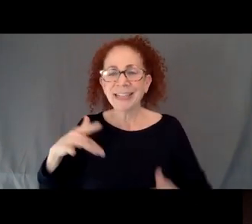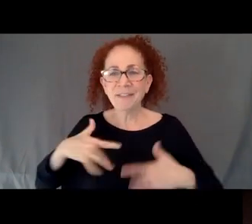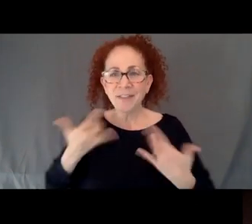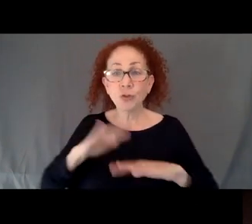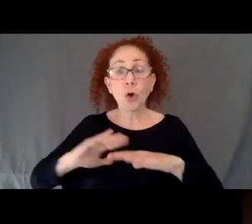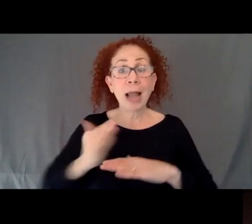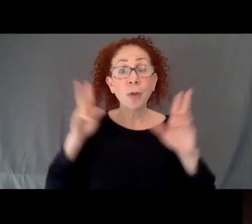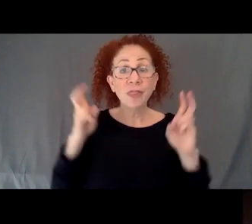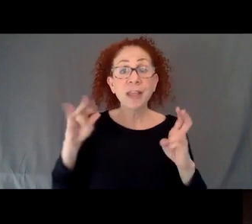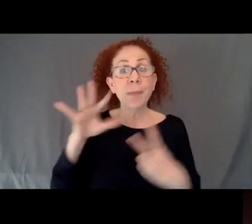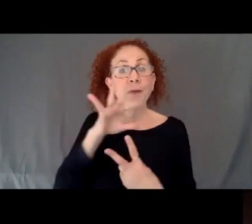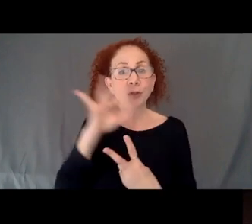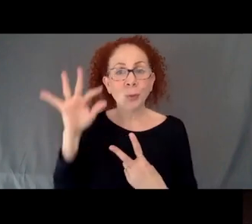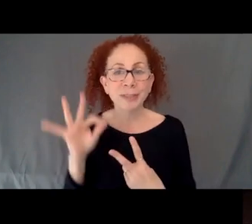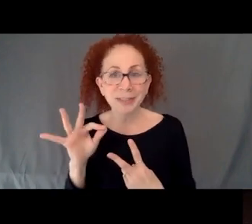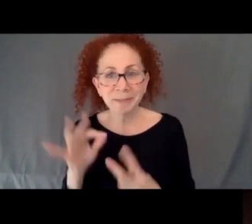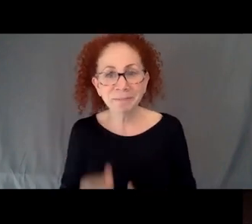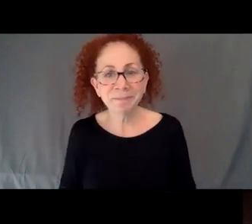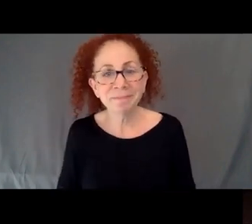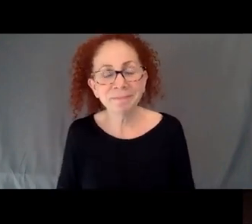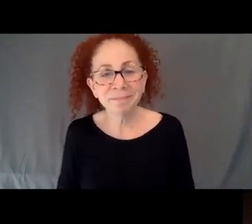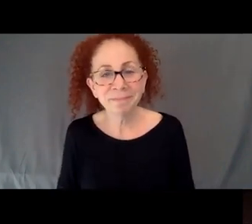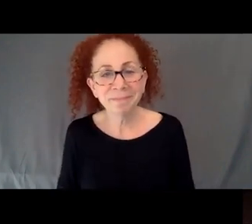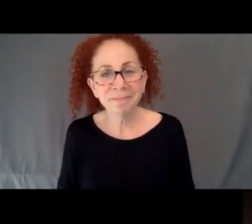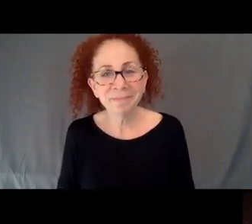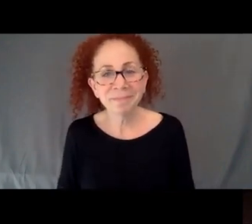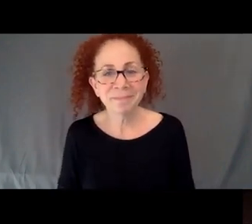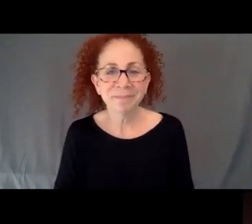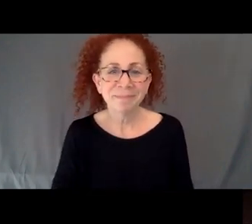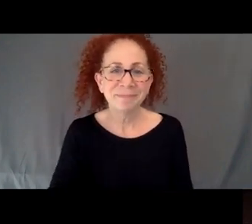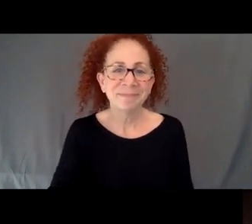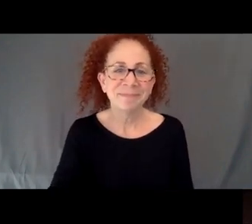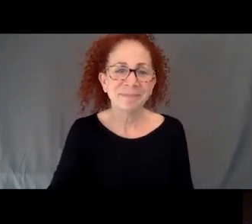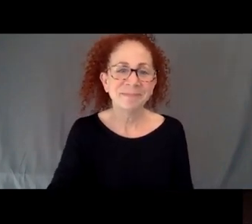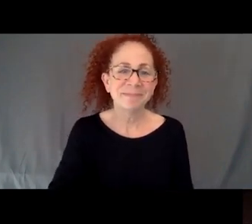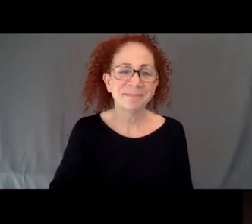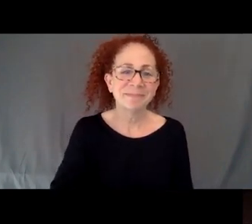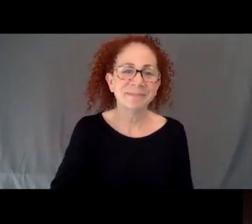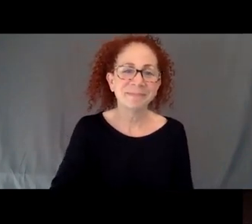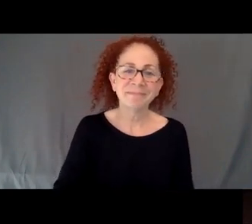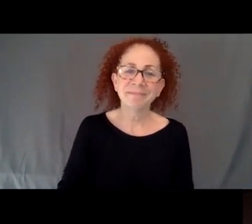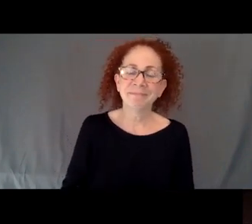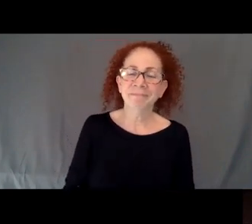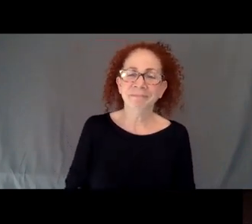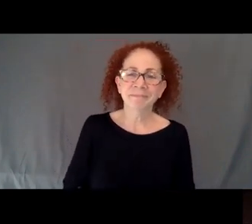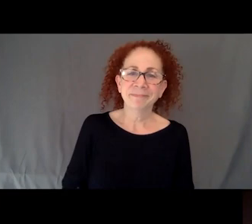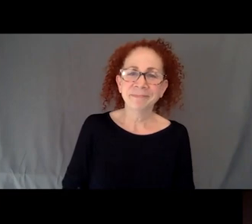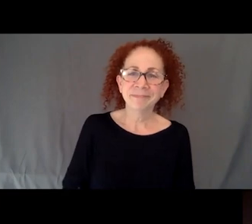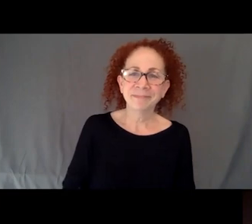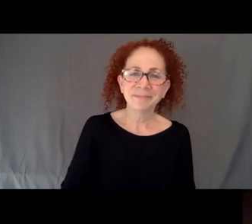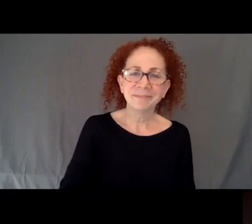our theme of choice. Thank you.